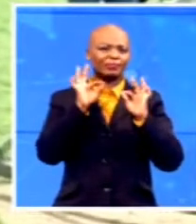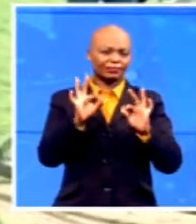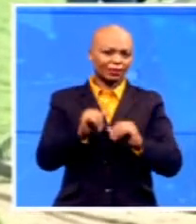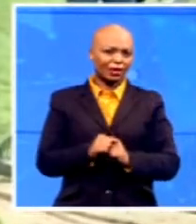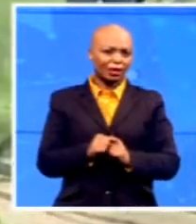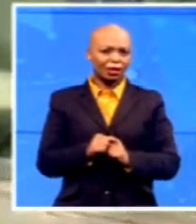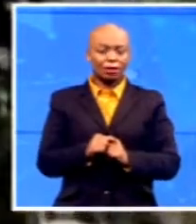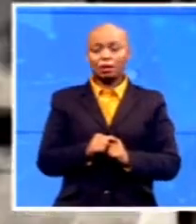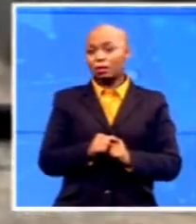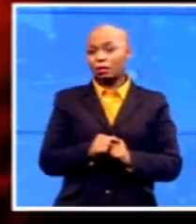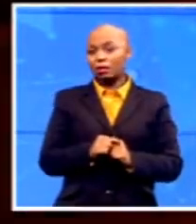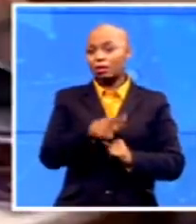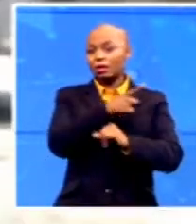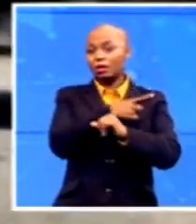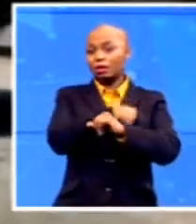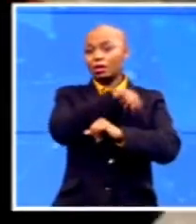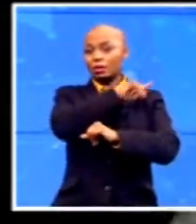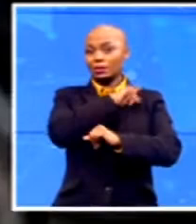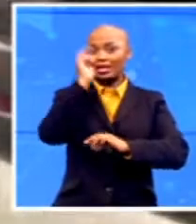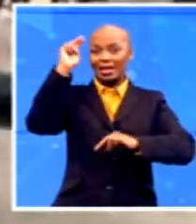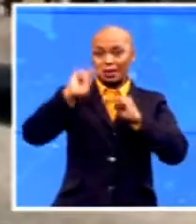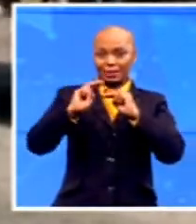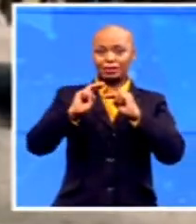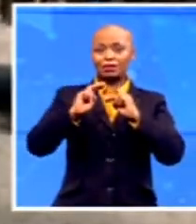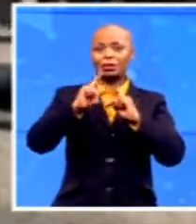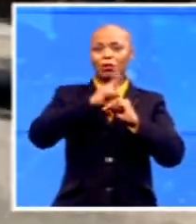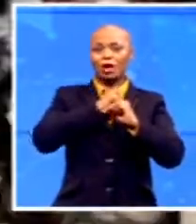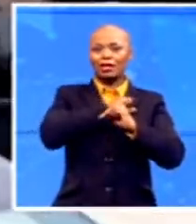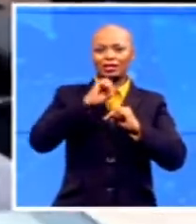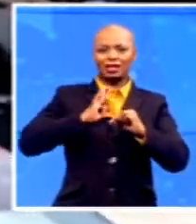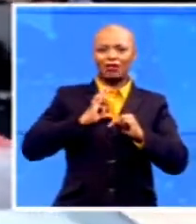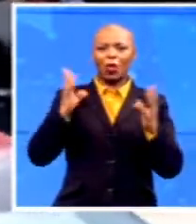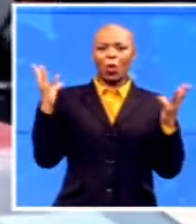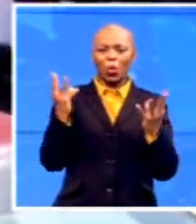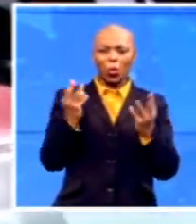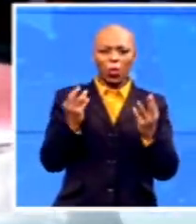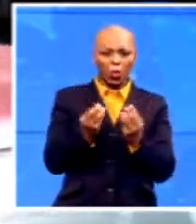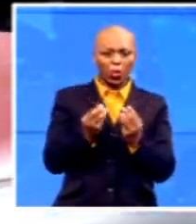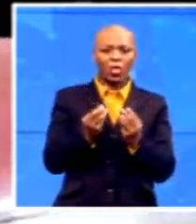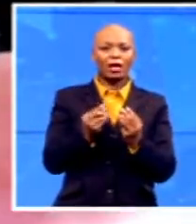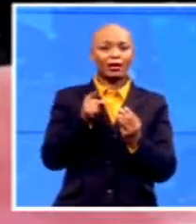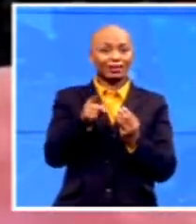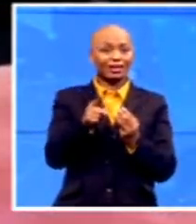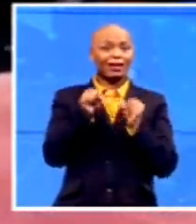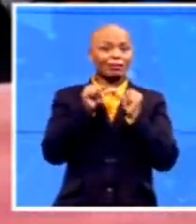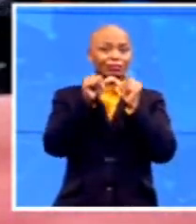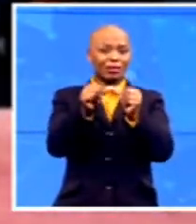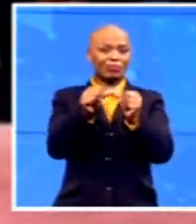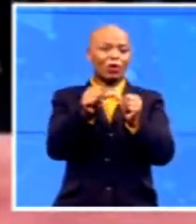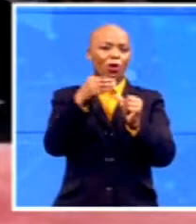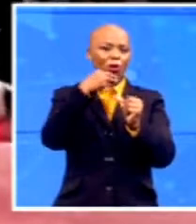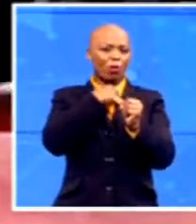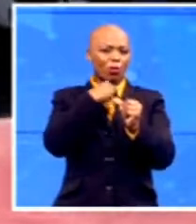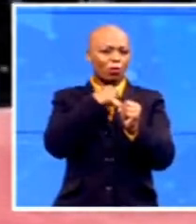staff shortages, while remaining under-resourced and therefore unable on their own to curtail the alarming rise in